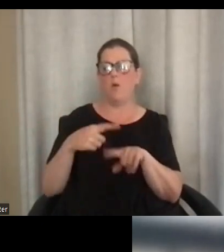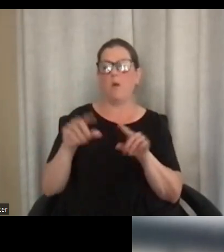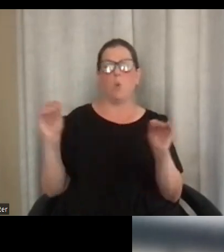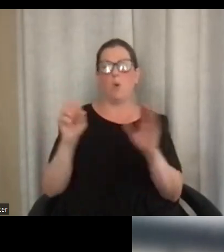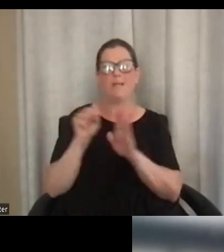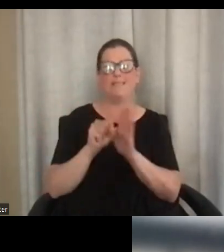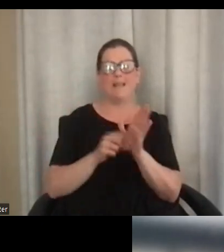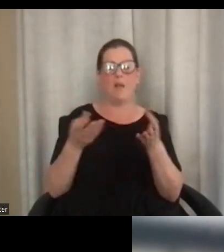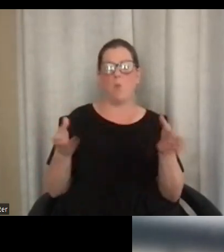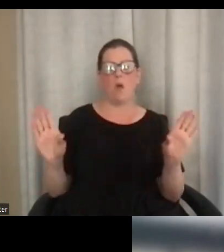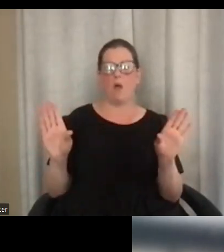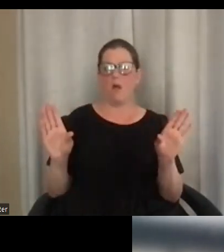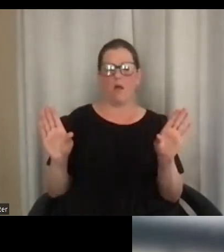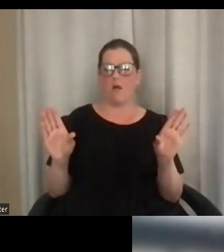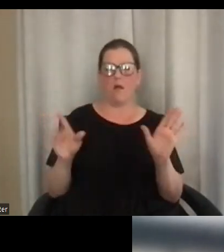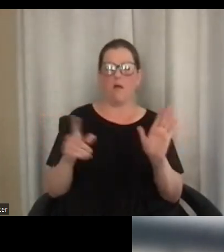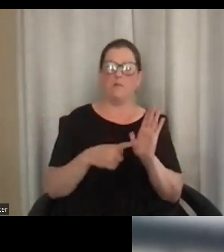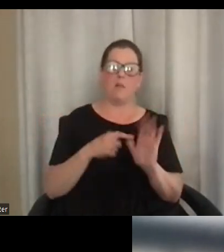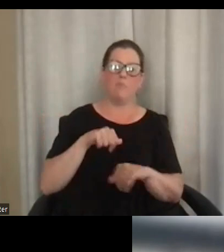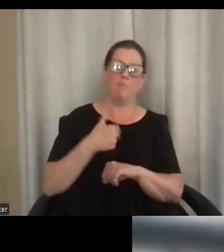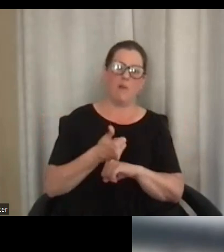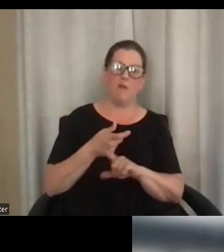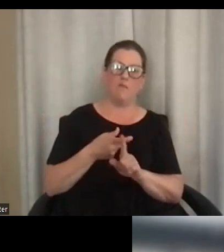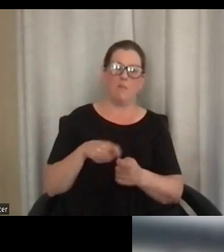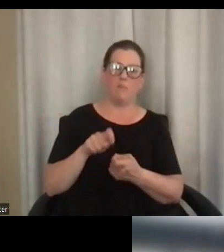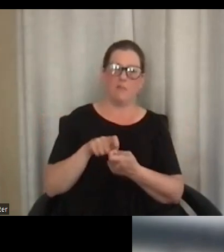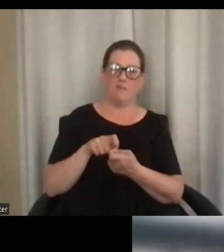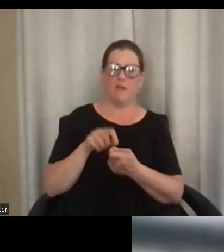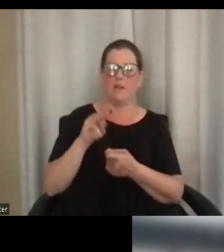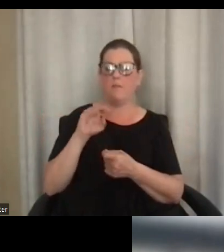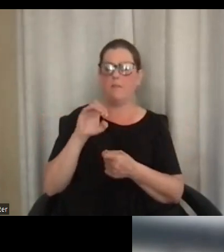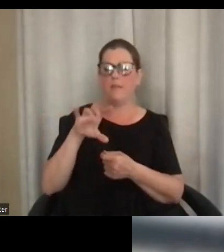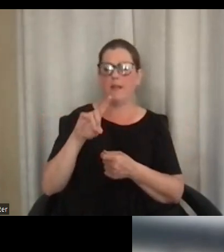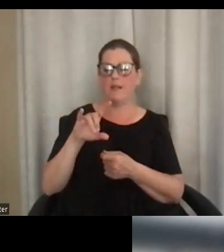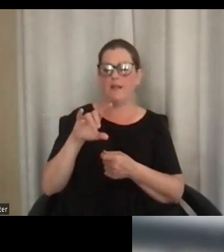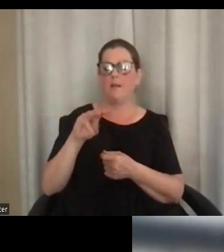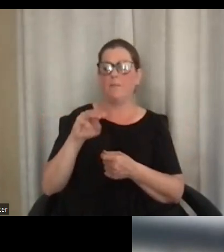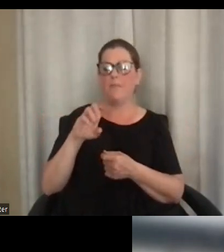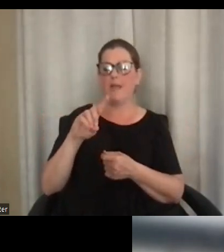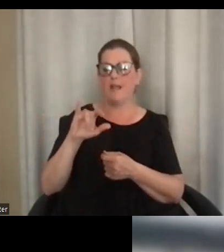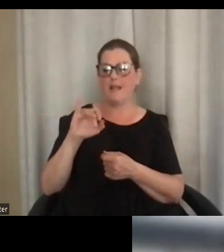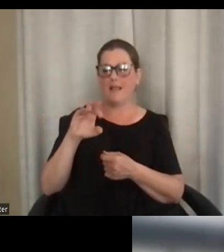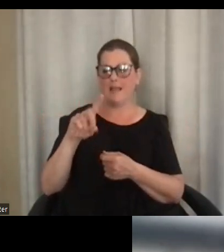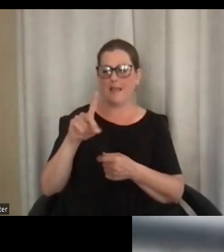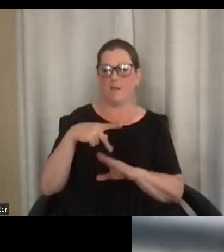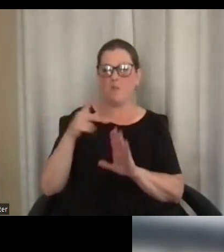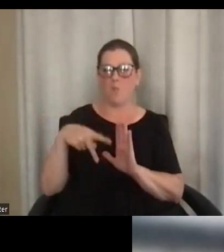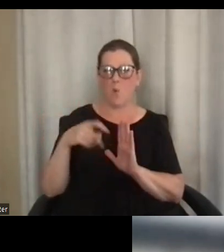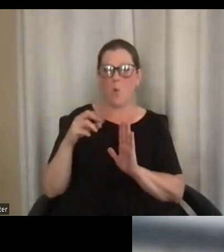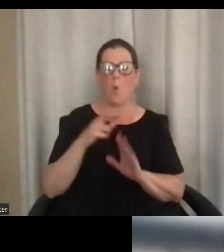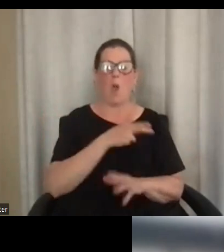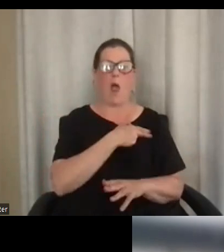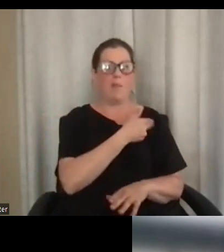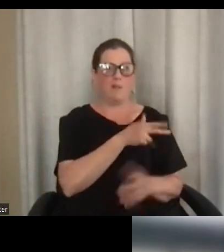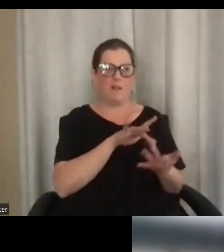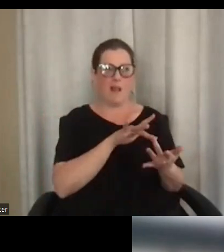one. Sometimes they're based out of our Medicaid program, or sometimes they're based out of a hospital